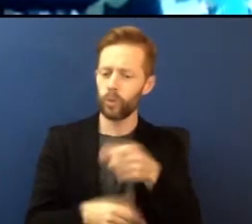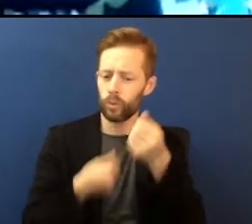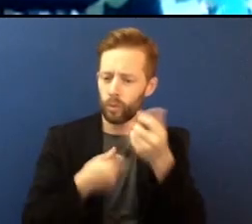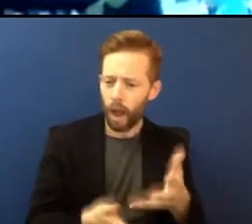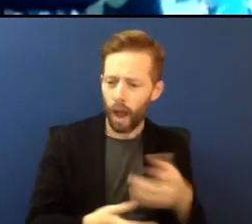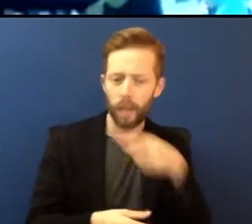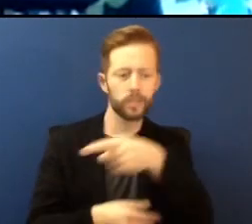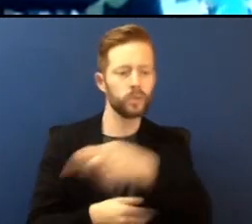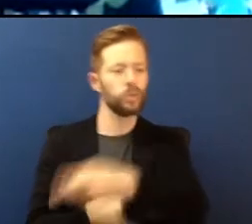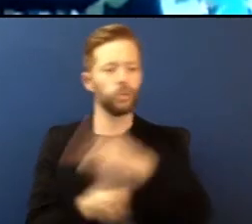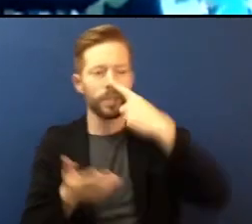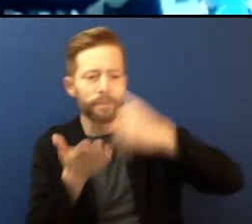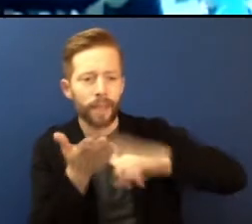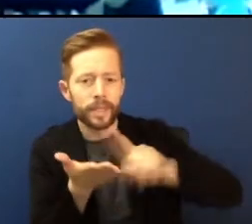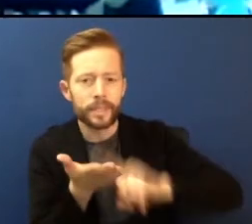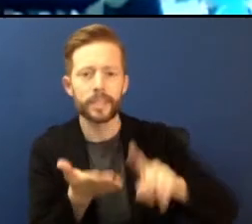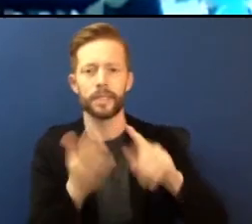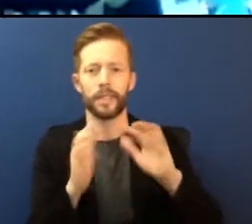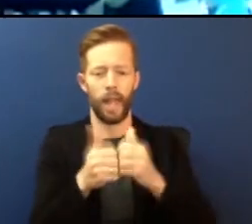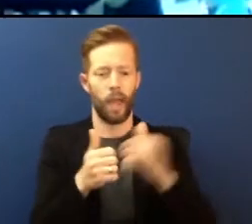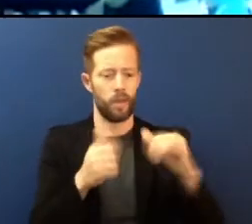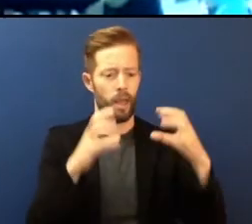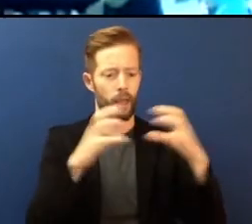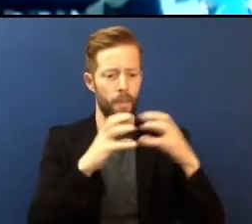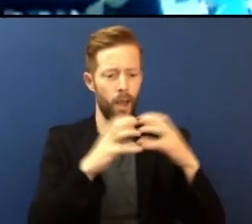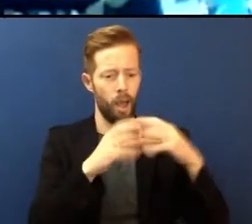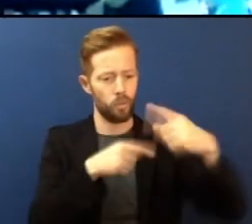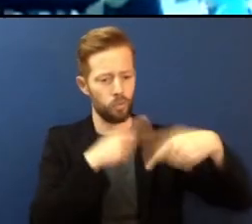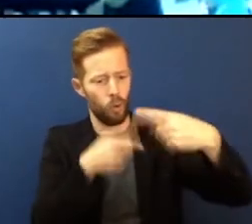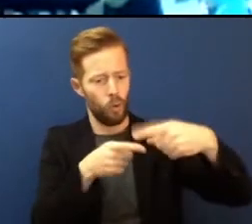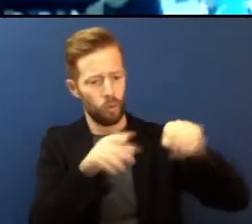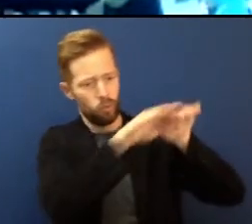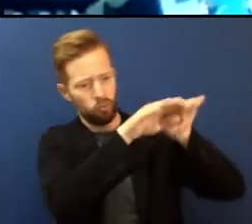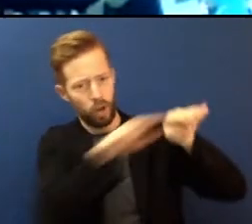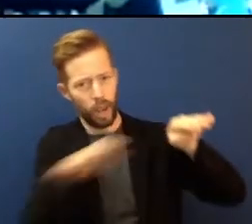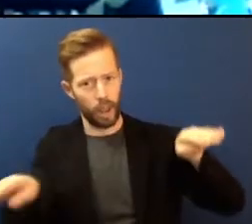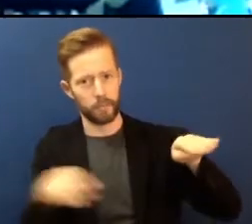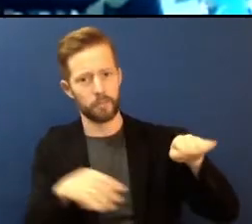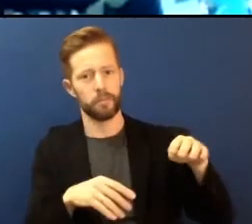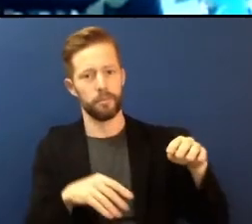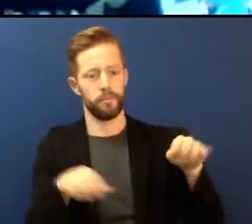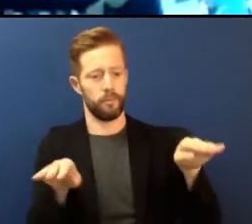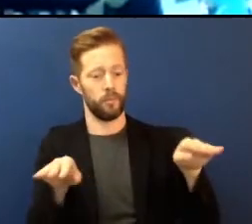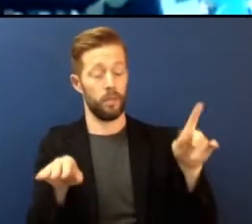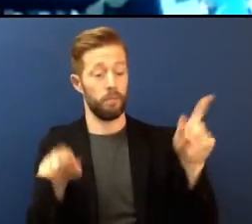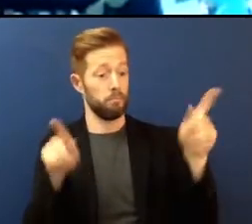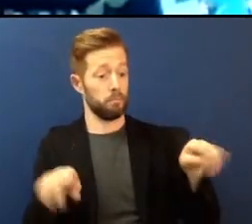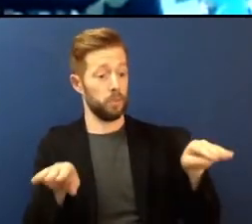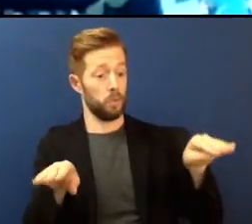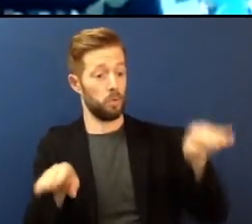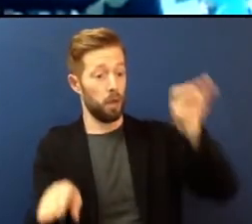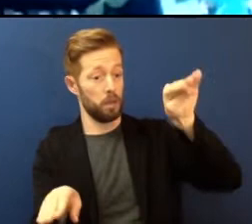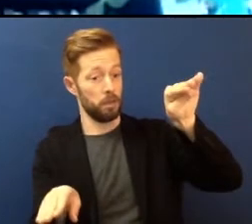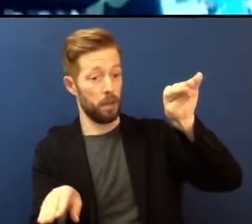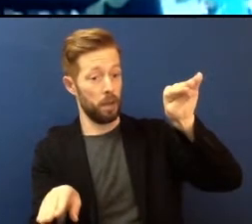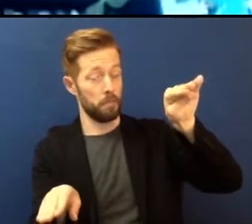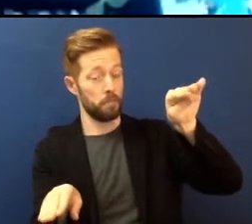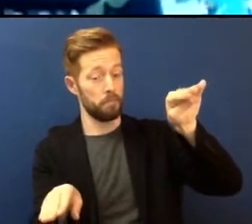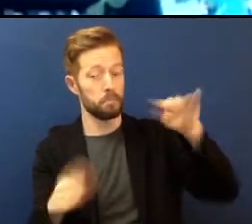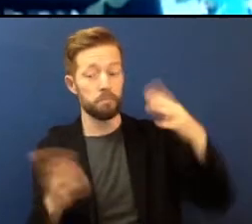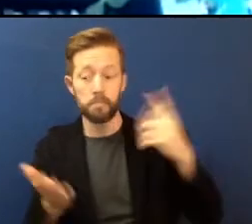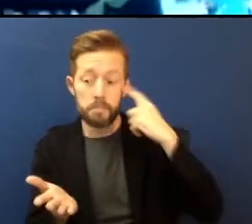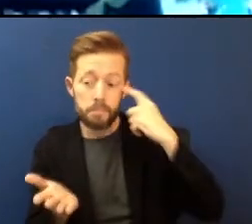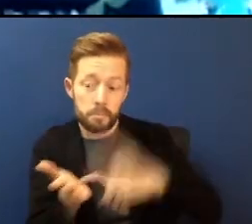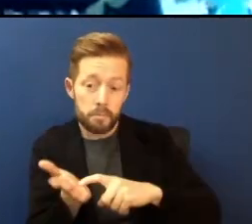caused this to happen, or you're investigating, how this ball is rolling down this ramp, and you raised the ramp, and what